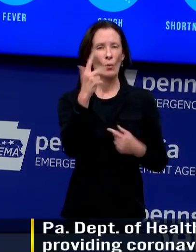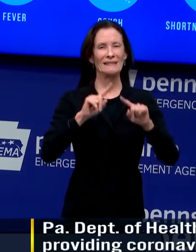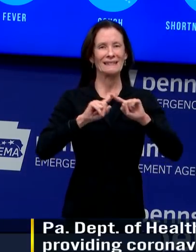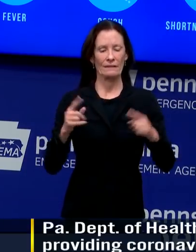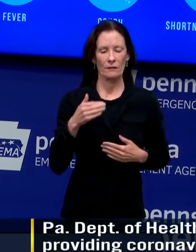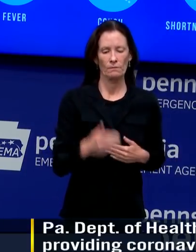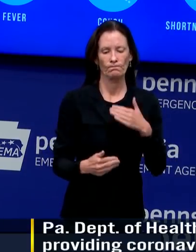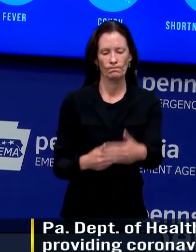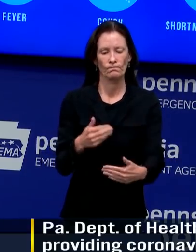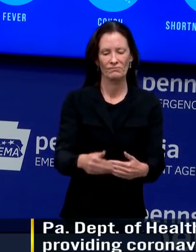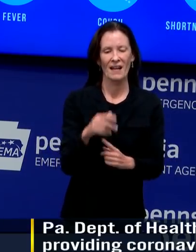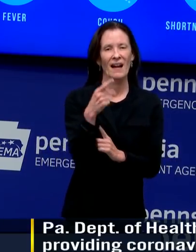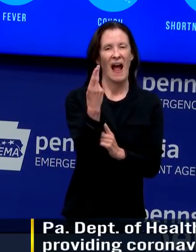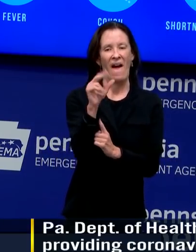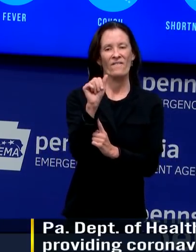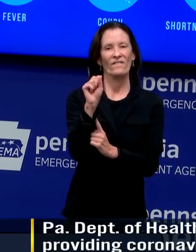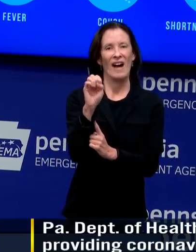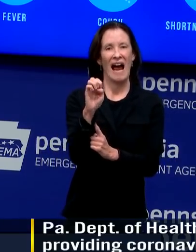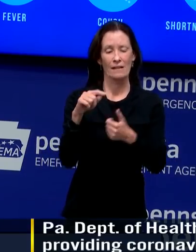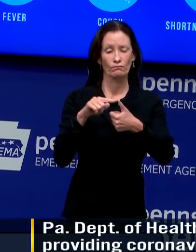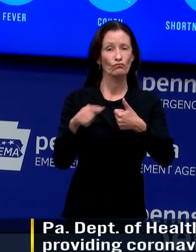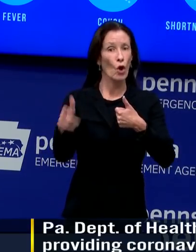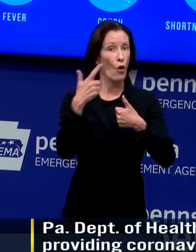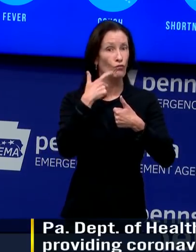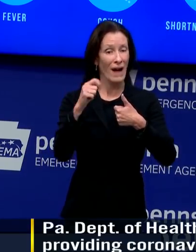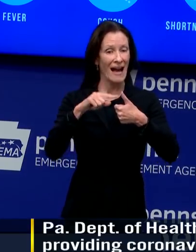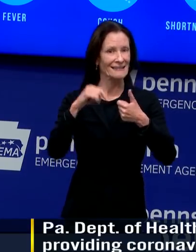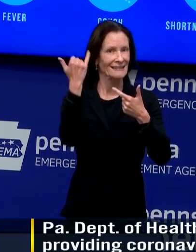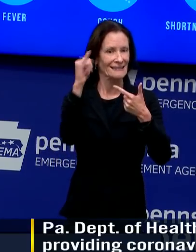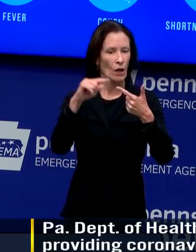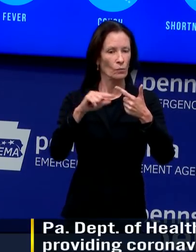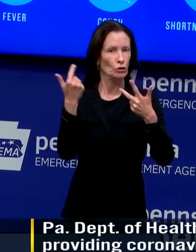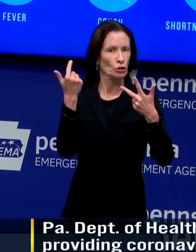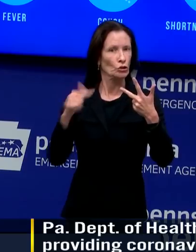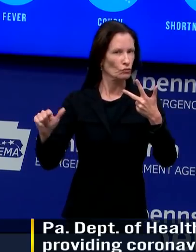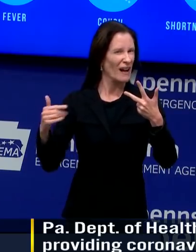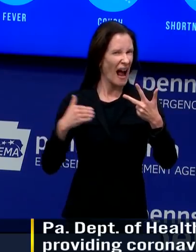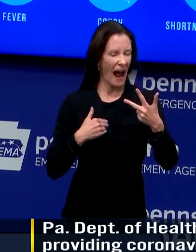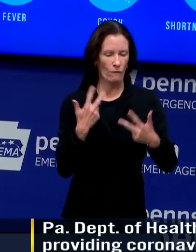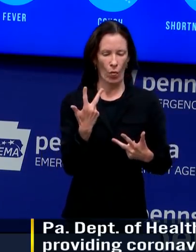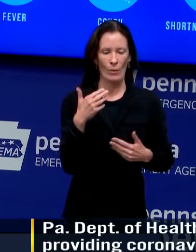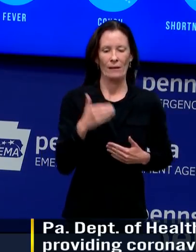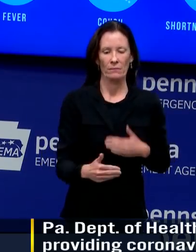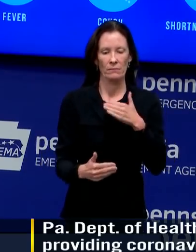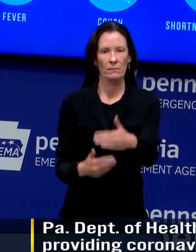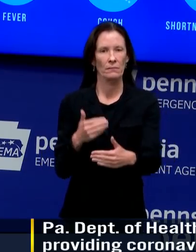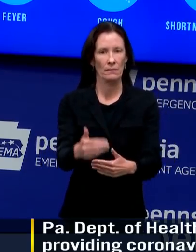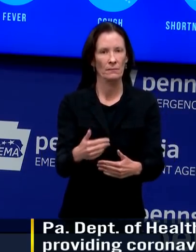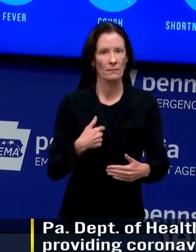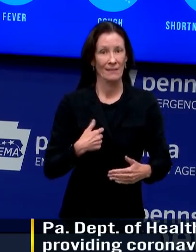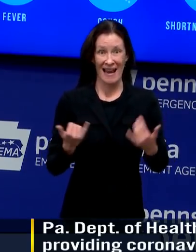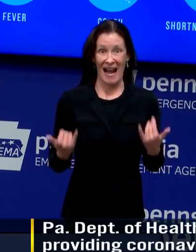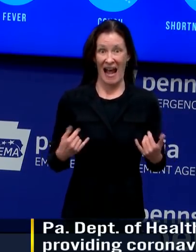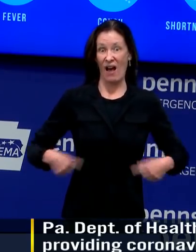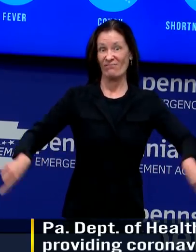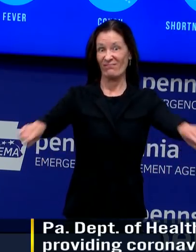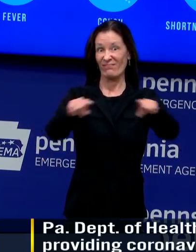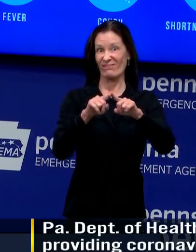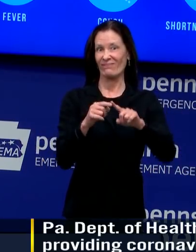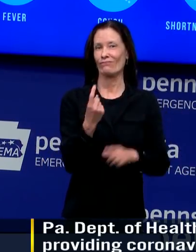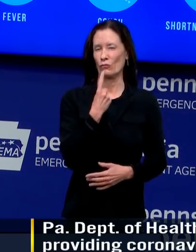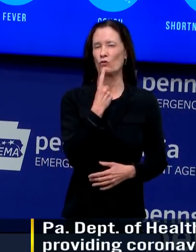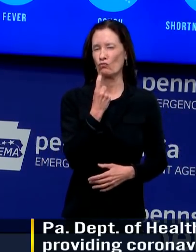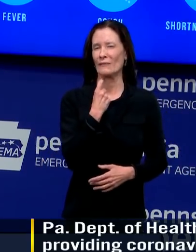home except to fulfill critical needs. As regions hit benchmarks that show that they're ready, they'll move to the yellow